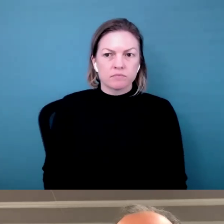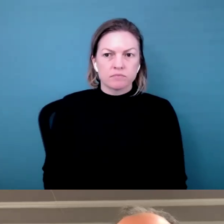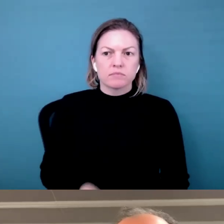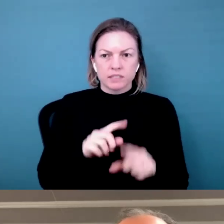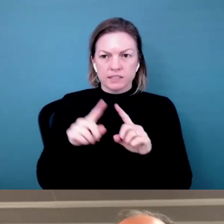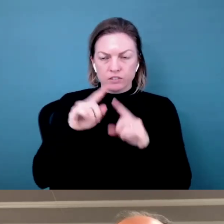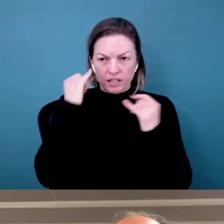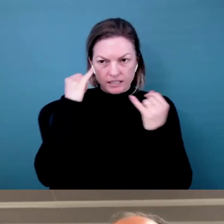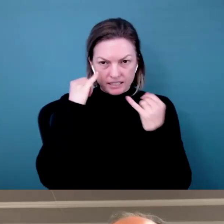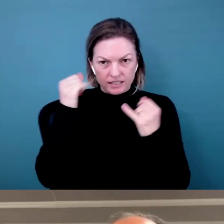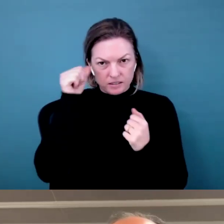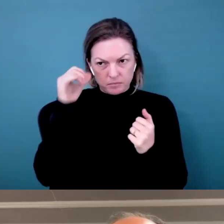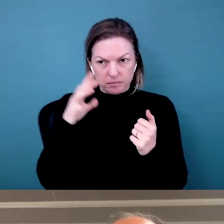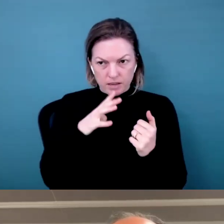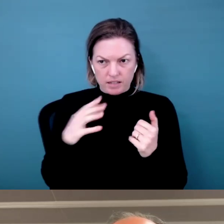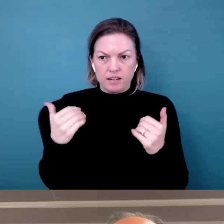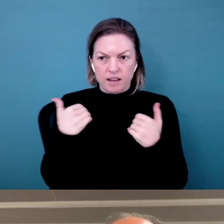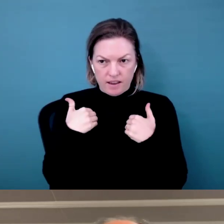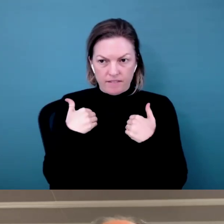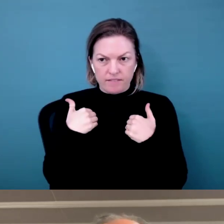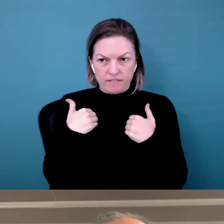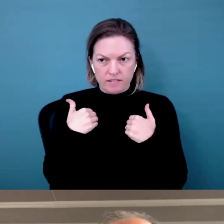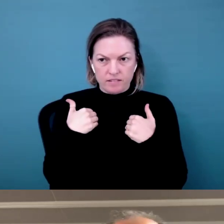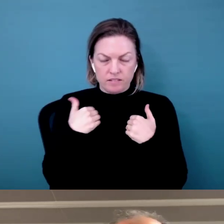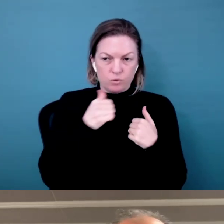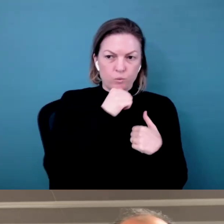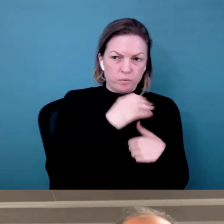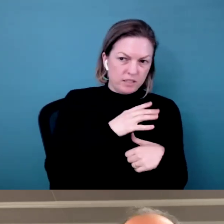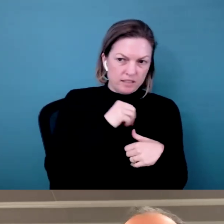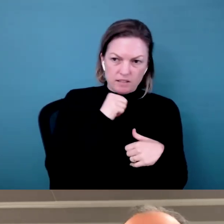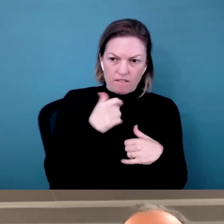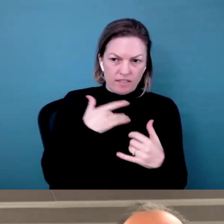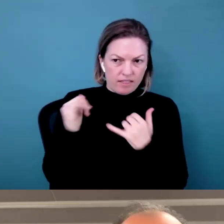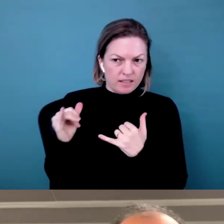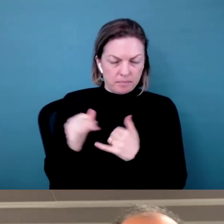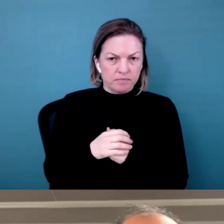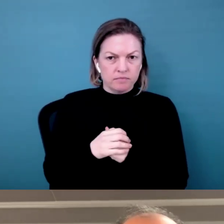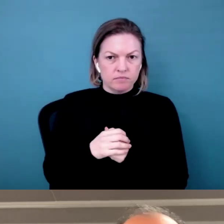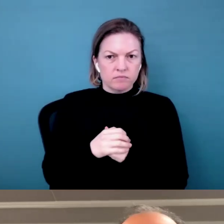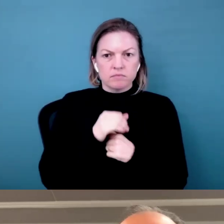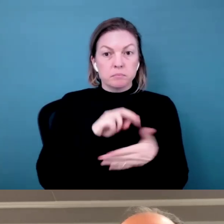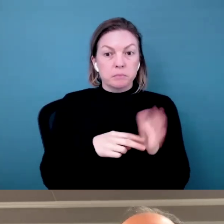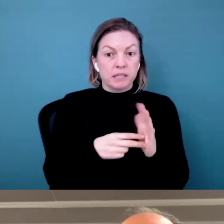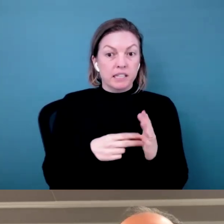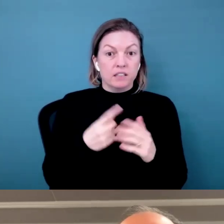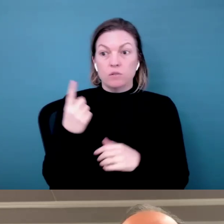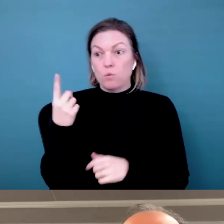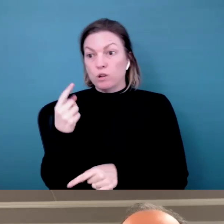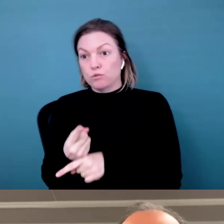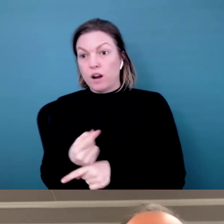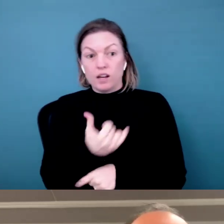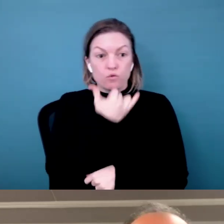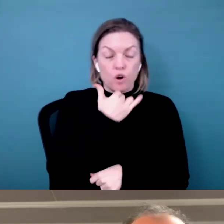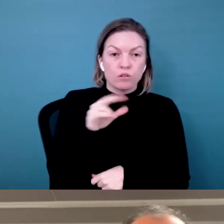men have that women don't. And it's just not to take away from them, but we also